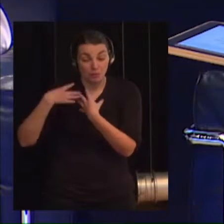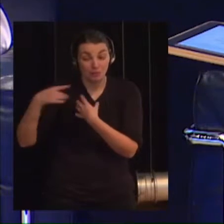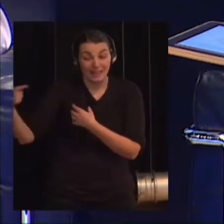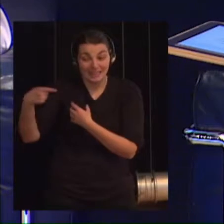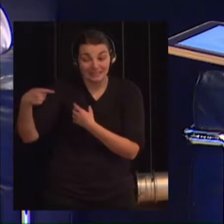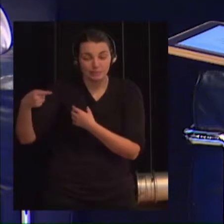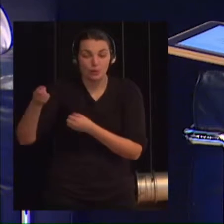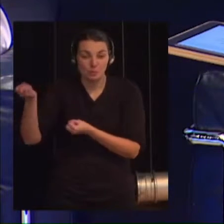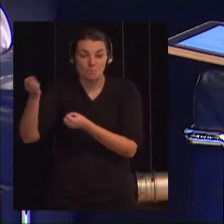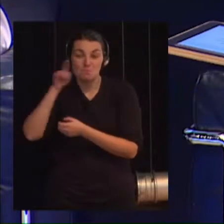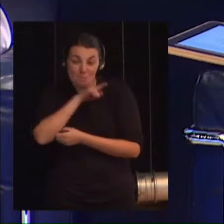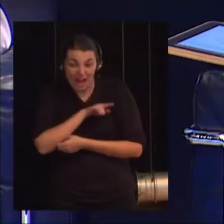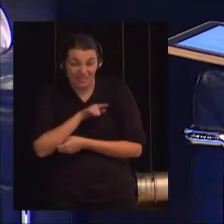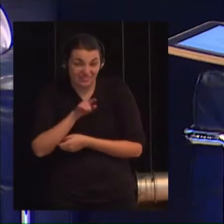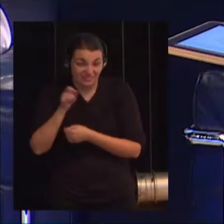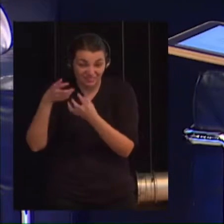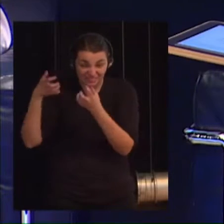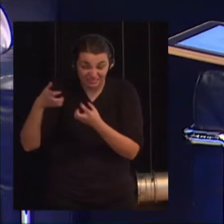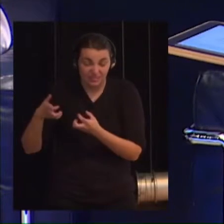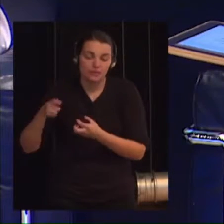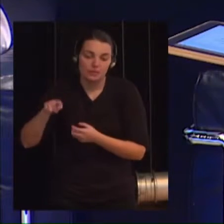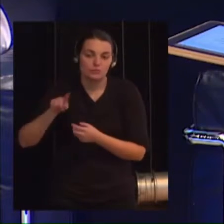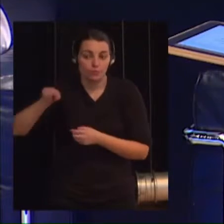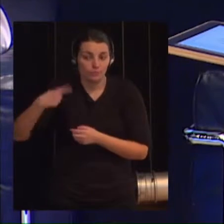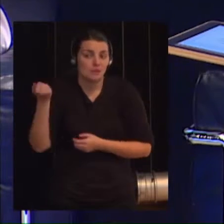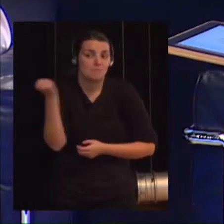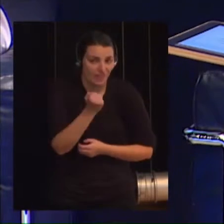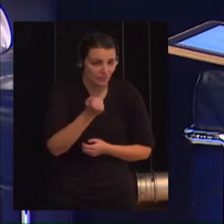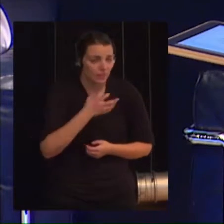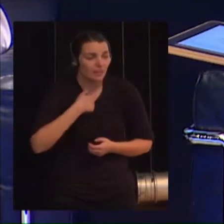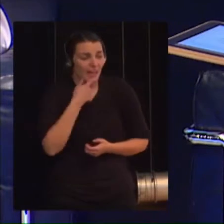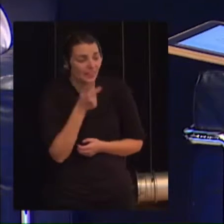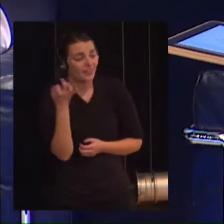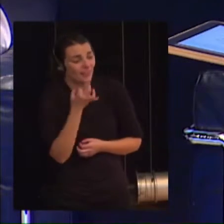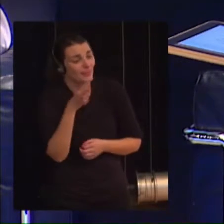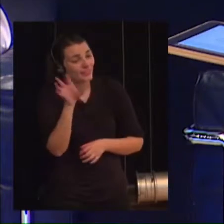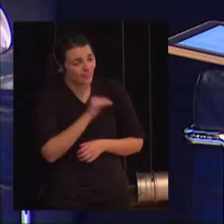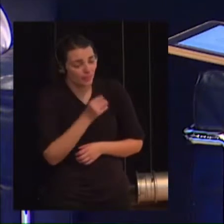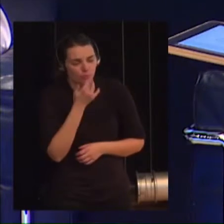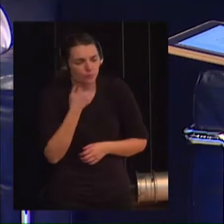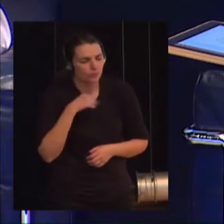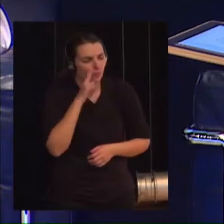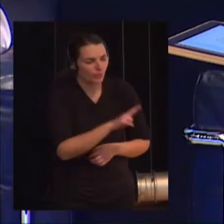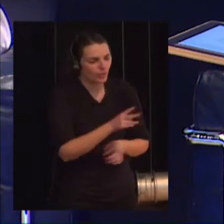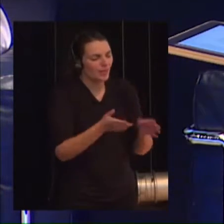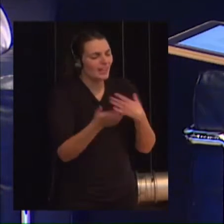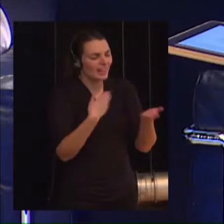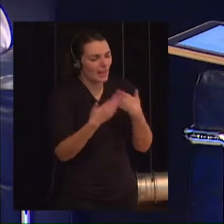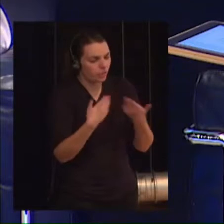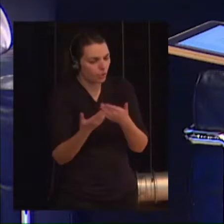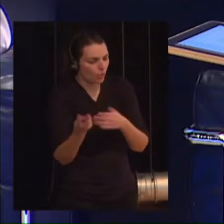So that to understand the role of media. Where I see the relationship between philanthropy and media as it most